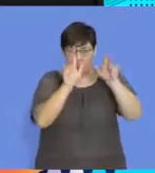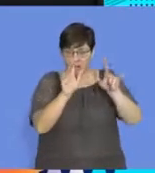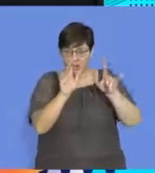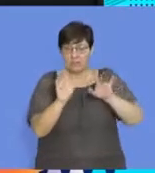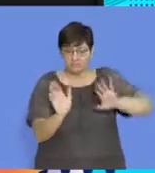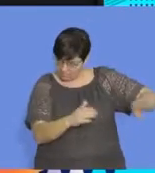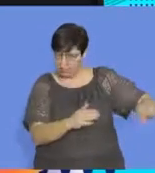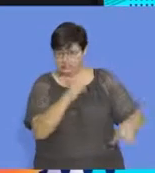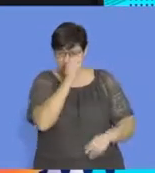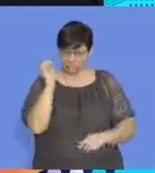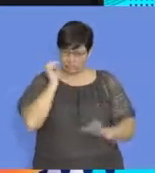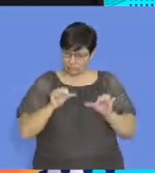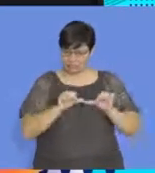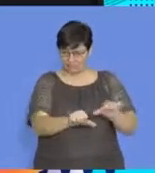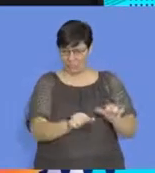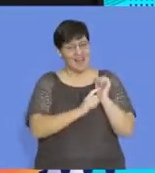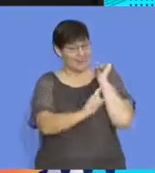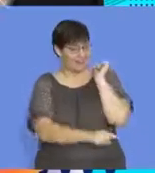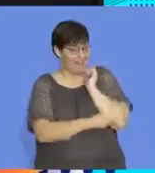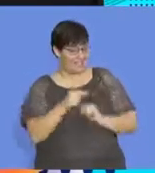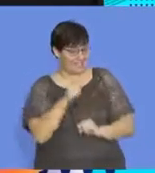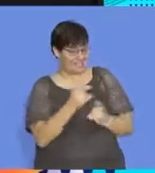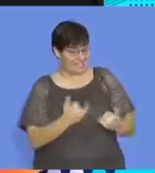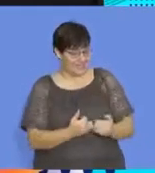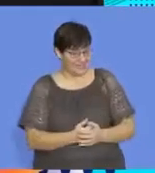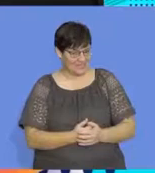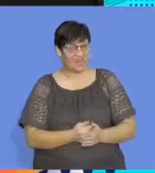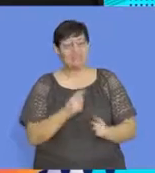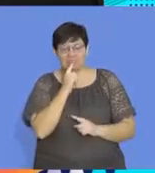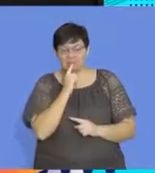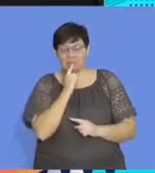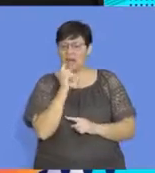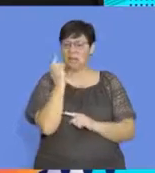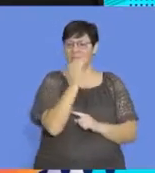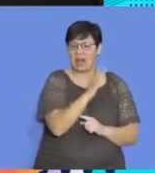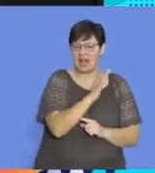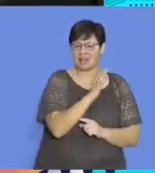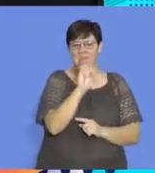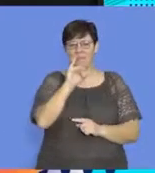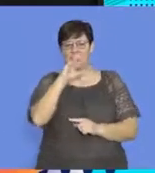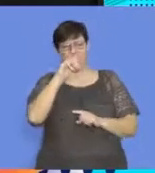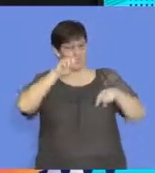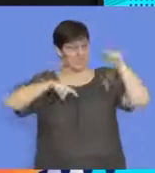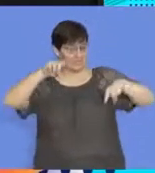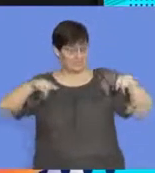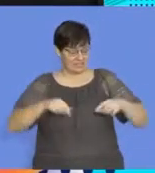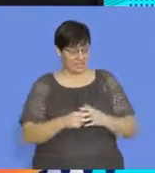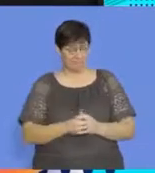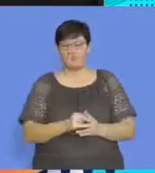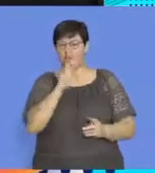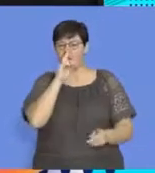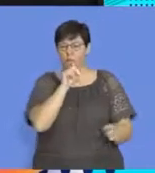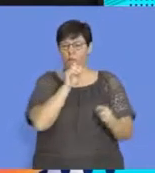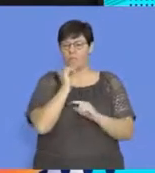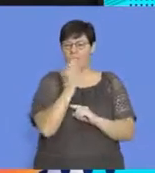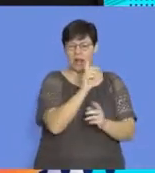looking at the last in our plant series, and remember we're looking at plant biodiversity. We looked at the whole evolution